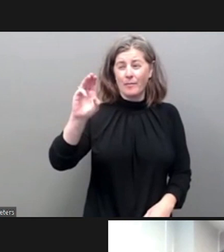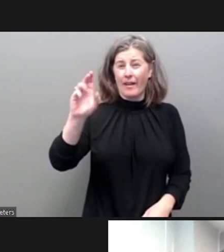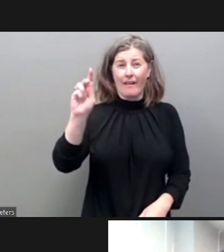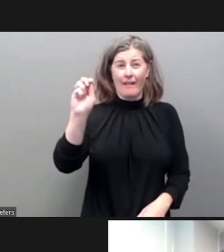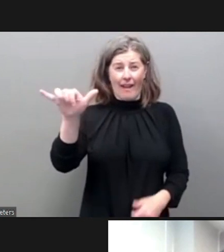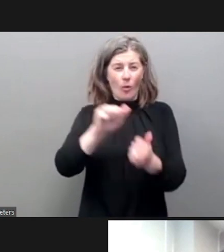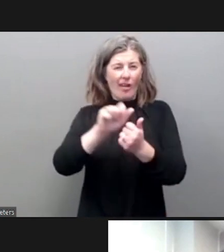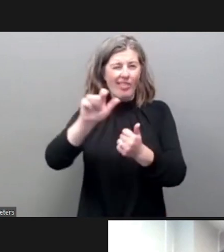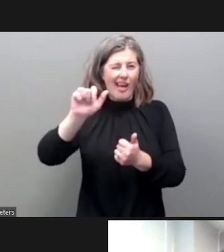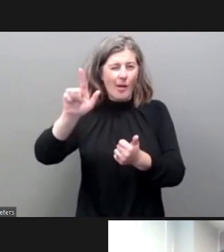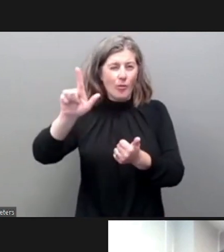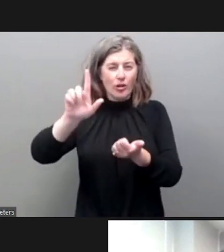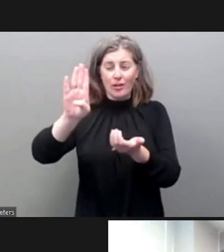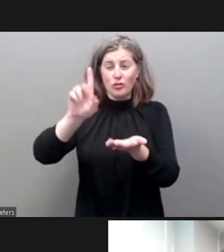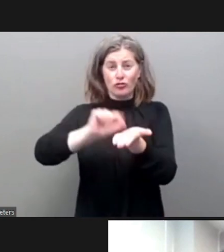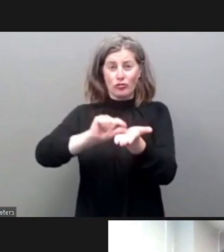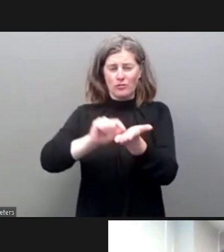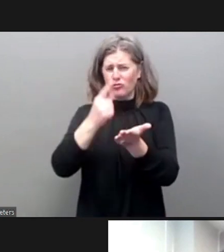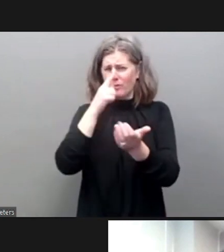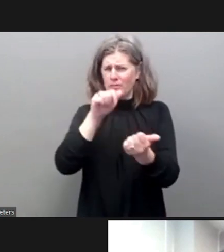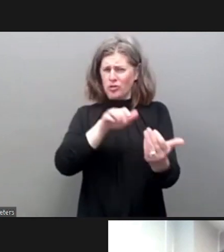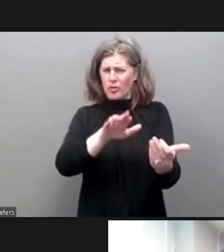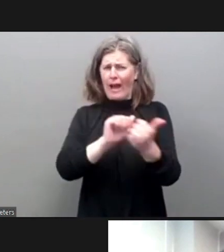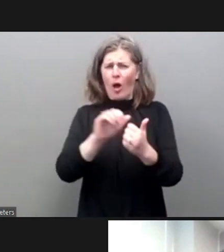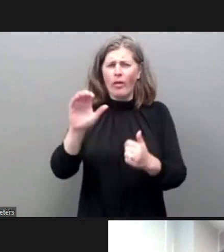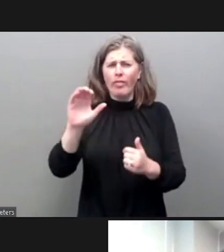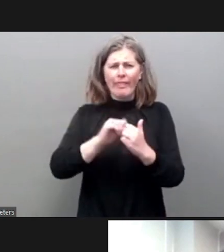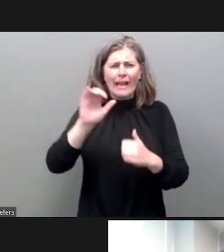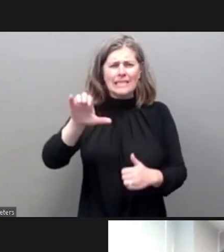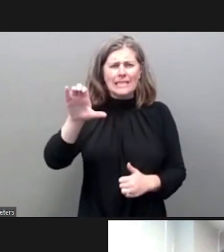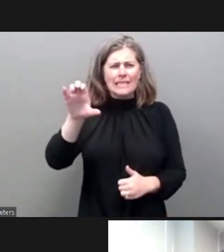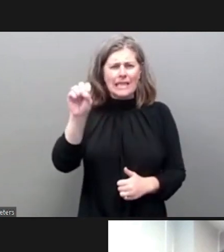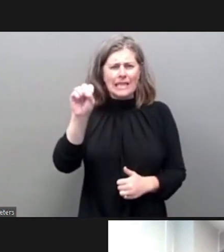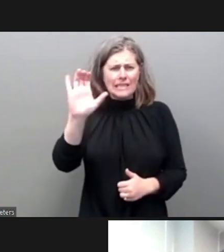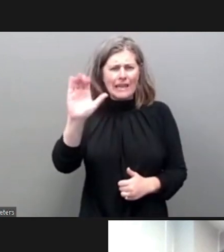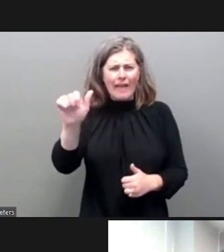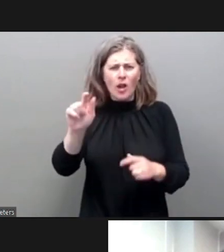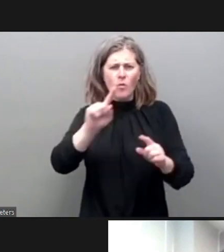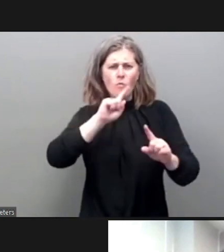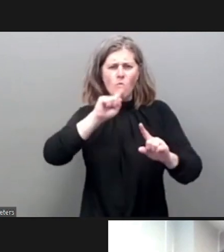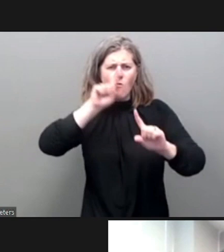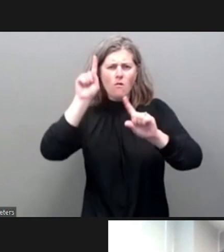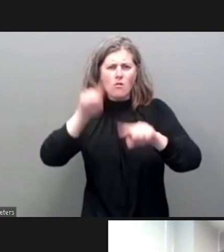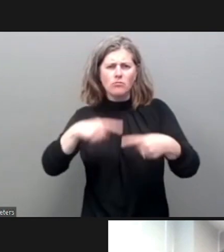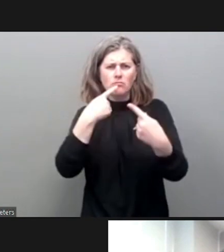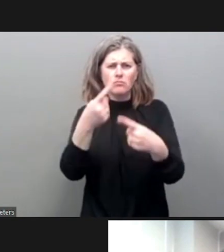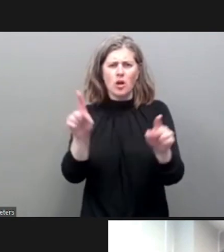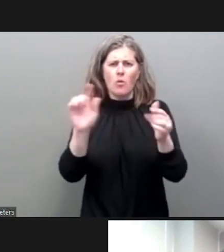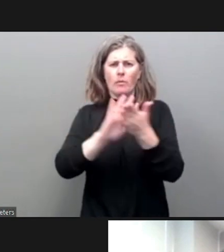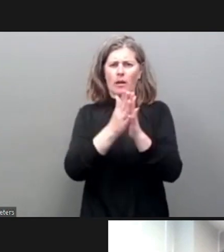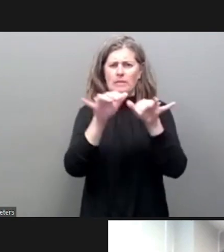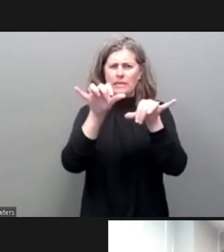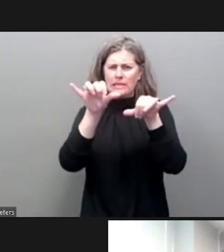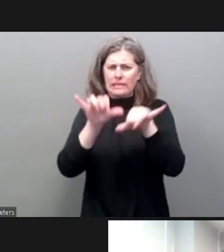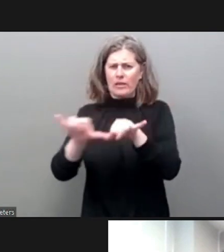Journal. Can you address how the Crisis Standards of Care order will standardize the process for rationing